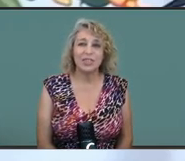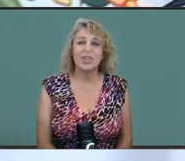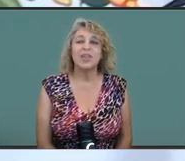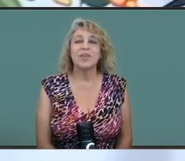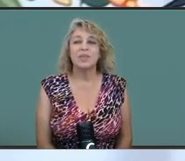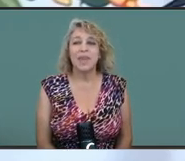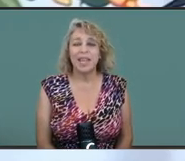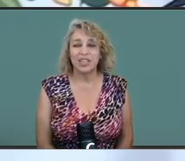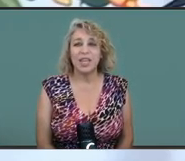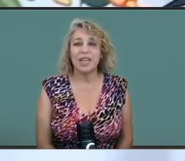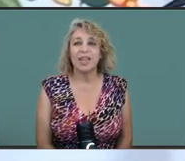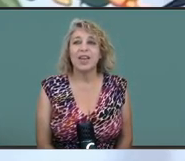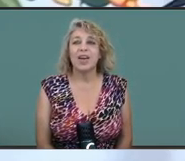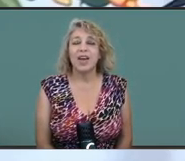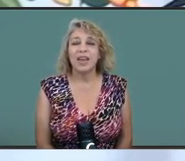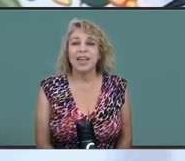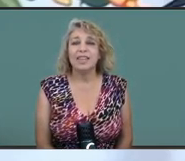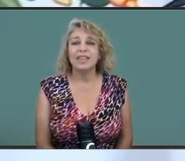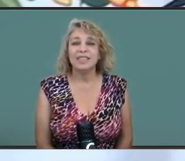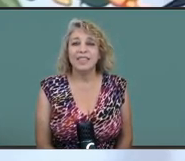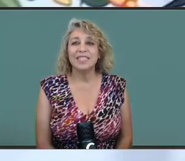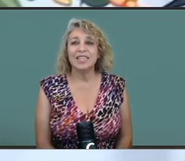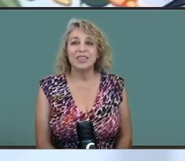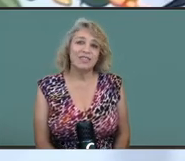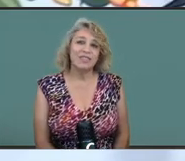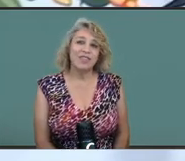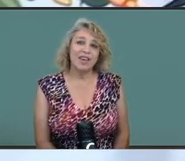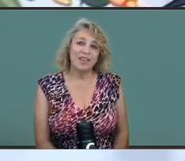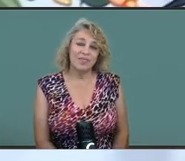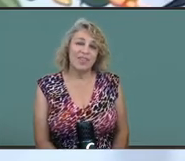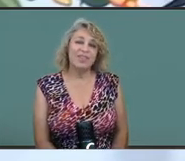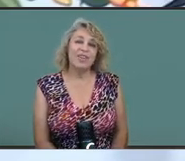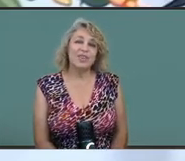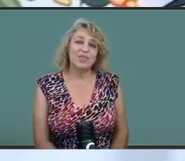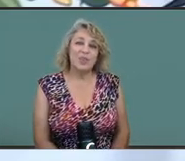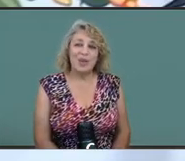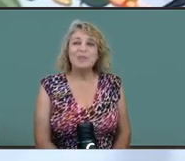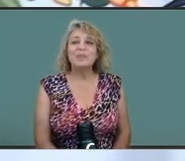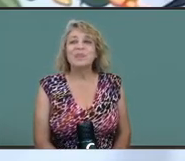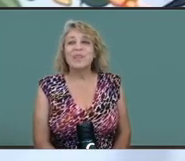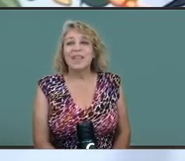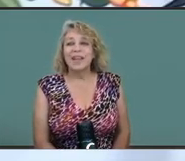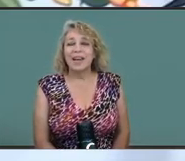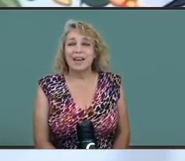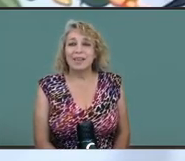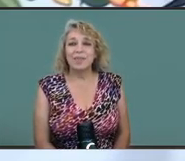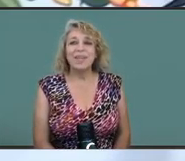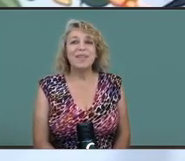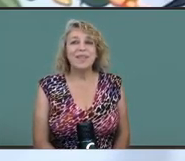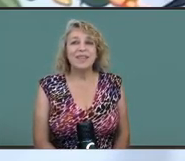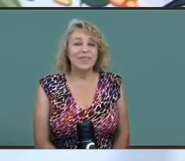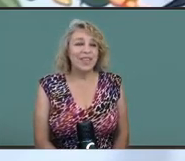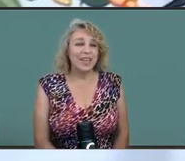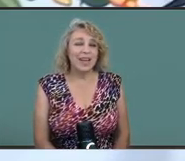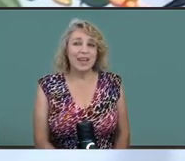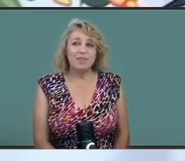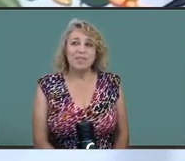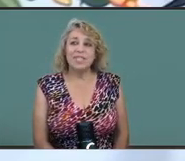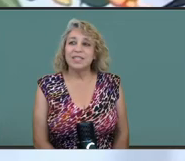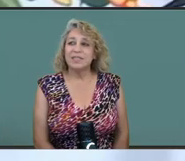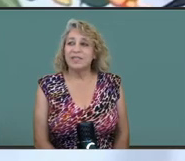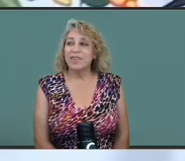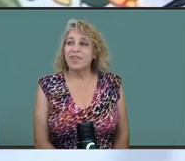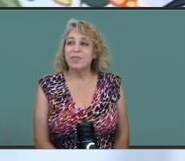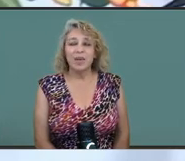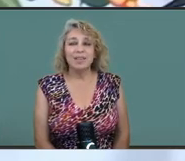years, actually, in the 6 years if all goes well. But anyway, I'm